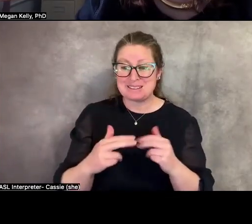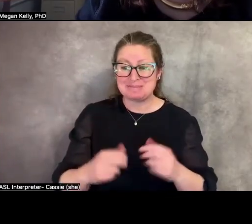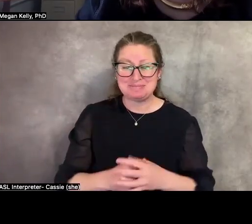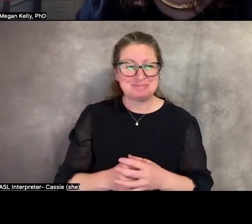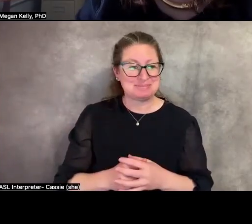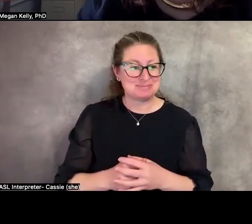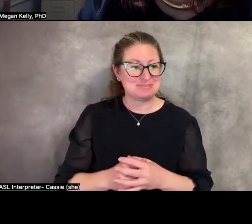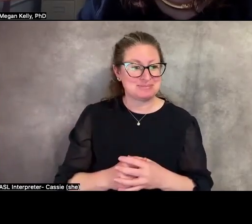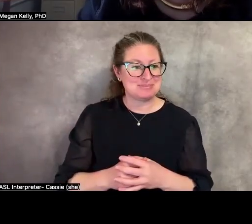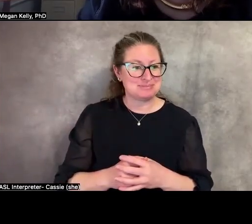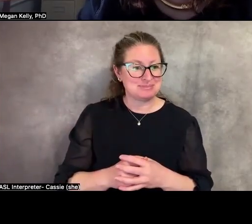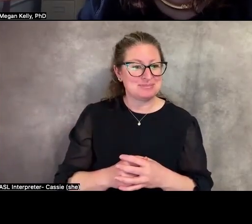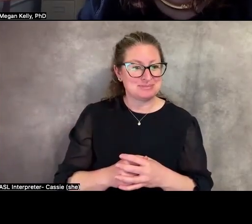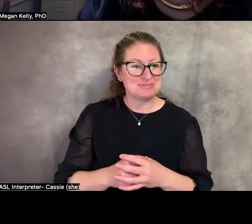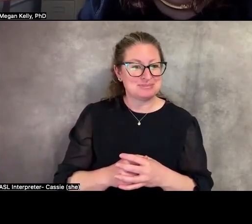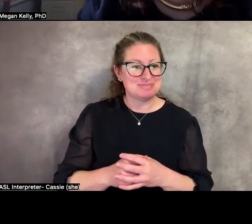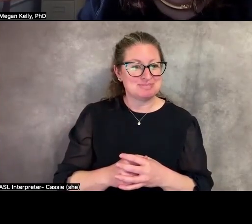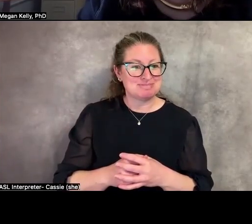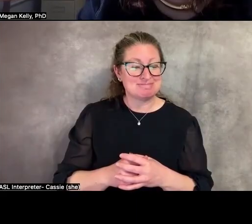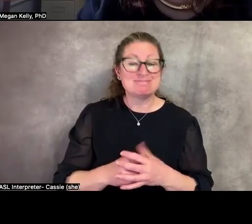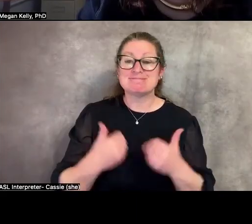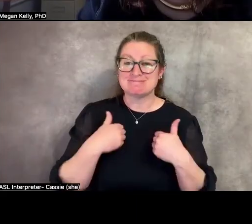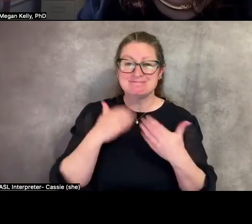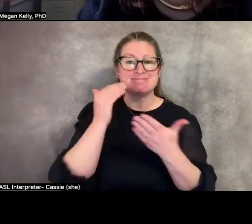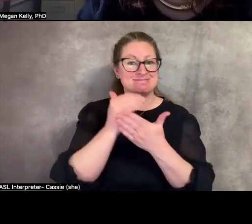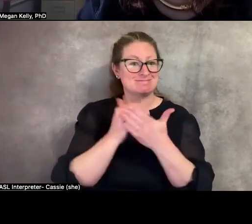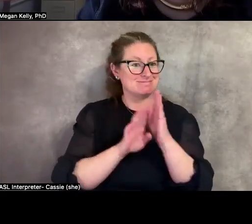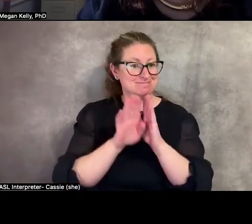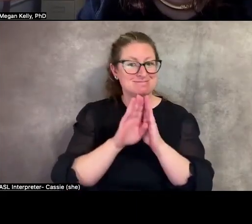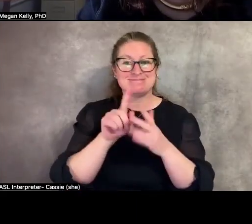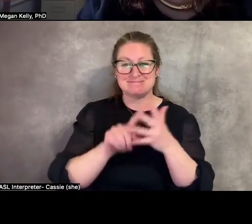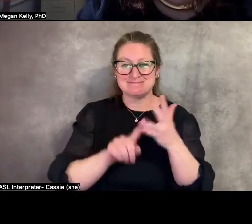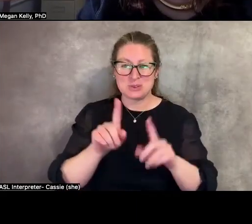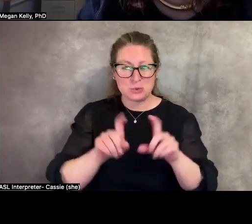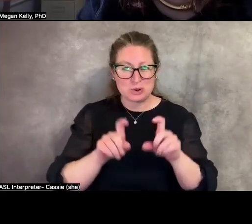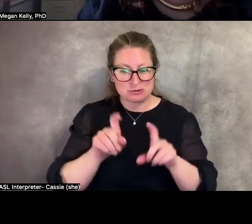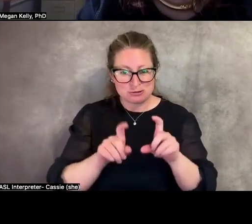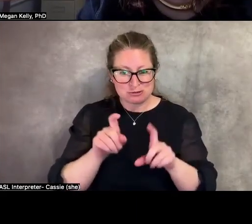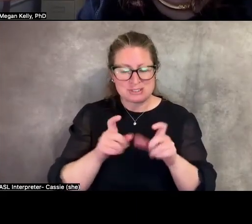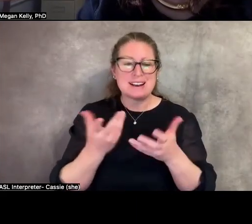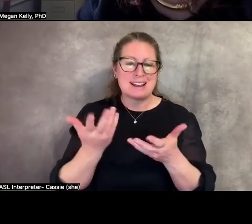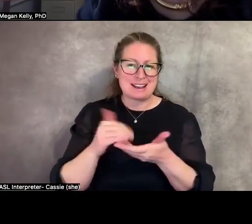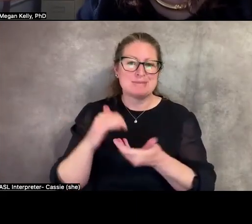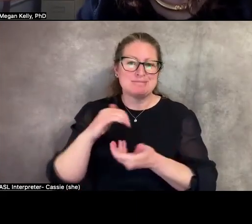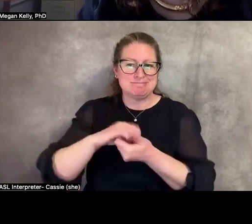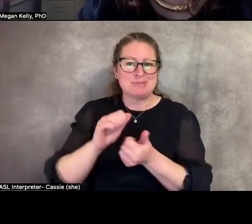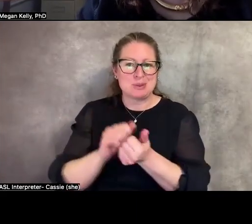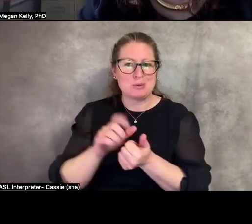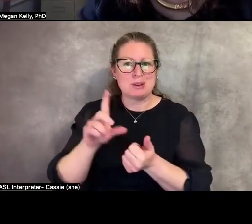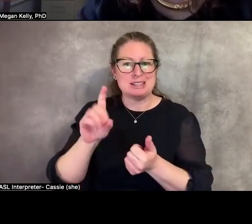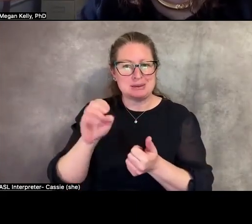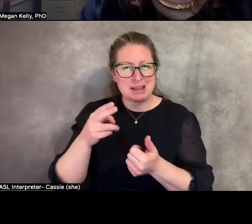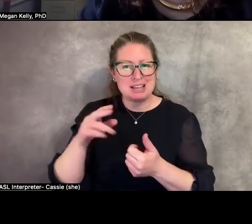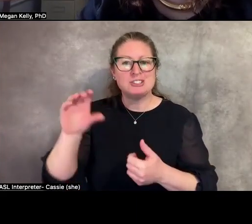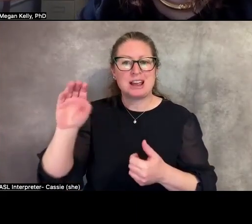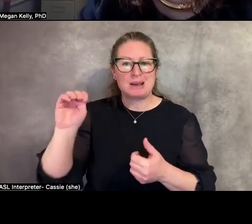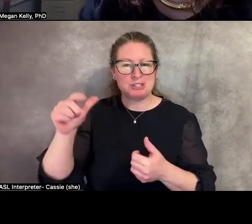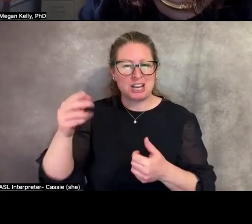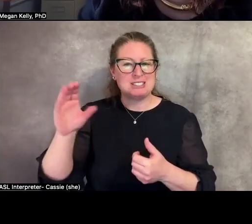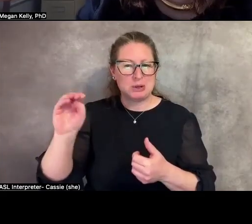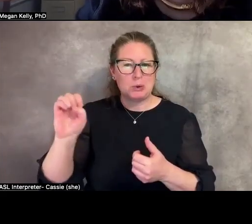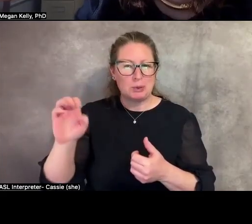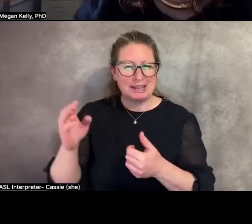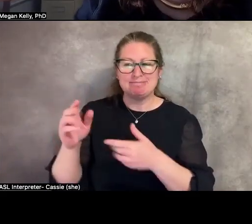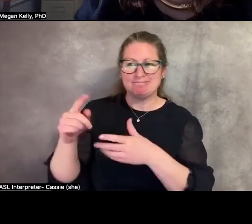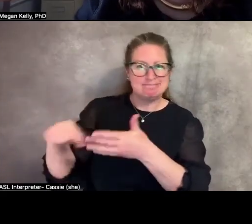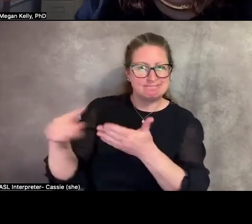So we developed questions for these facilitated listening sessions in partnership with DMH and the MGH-COE.